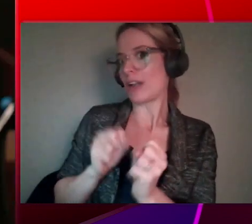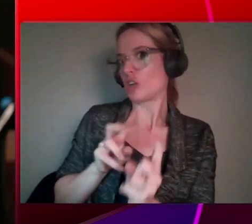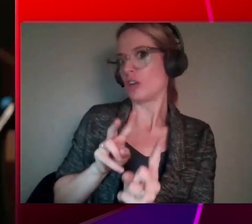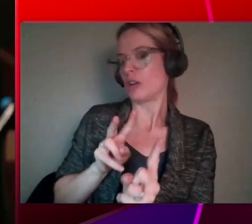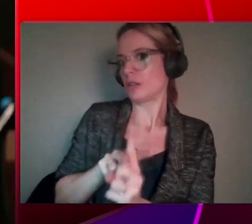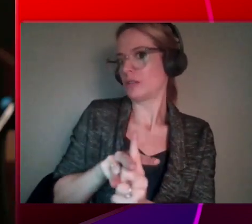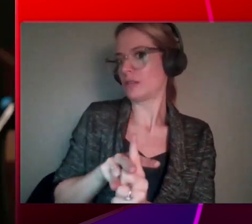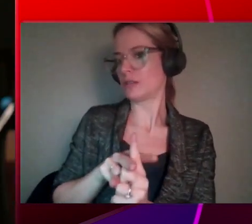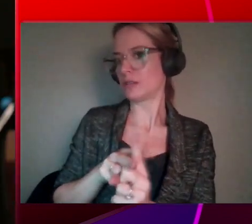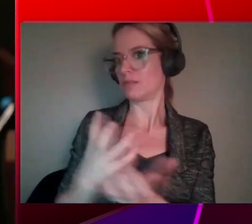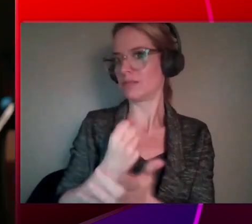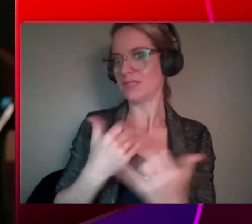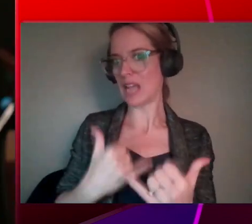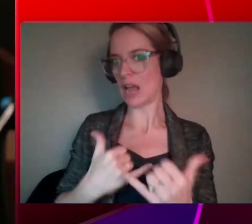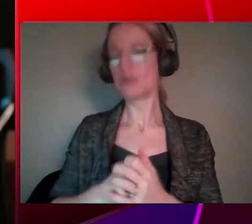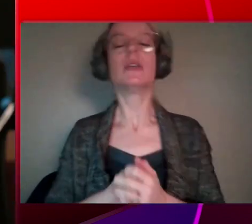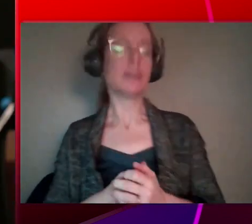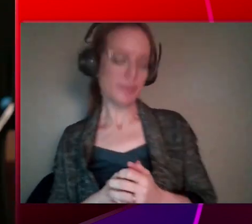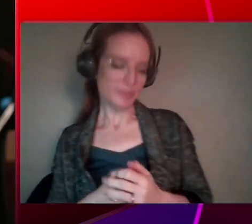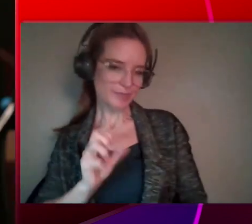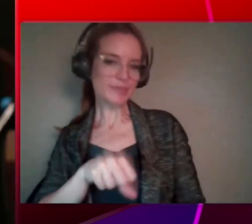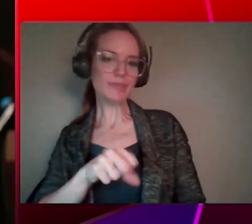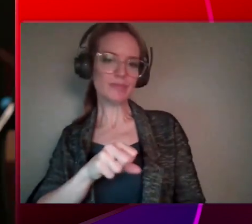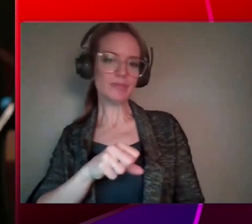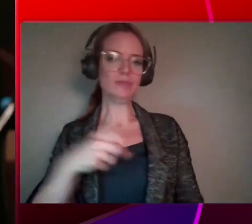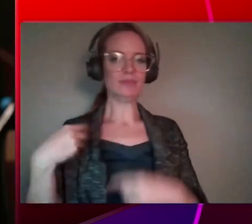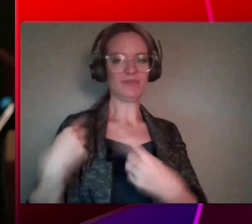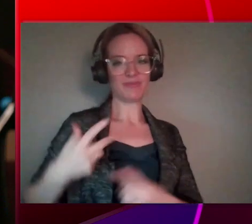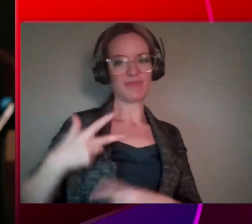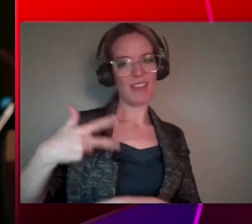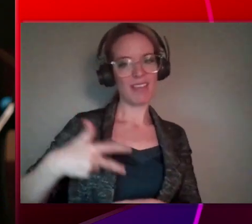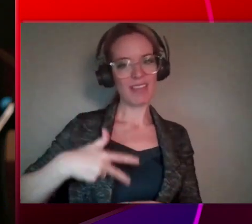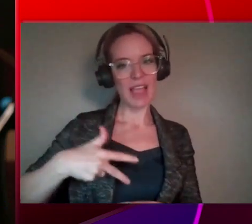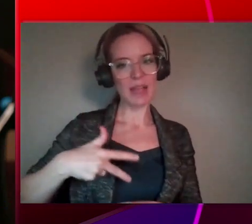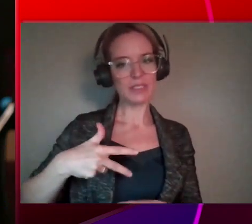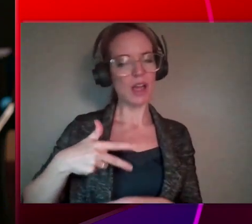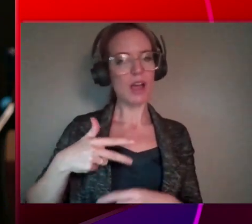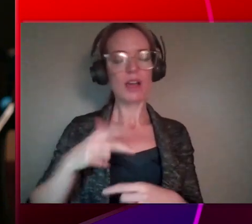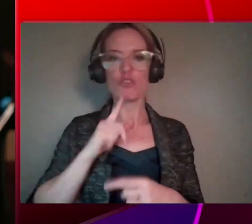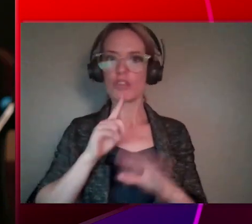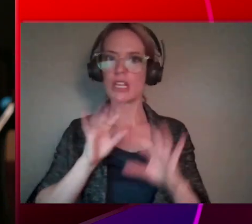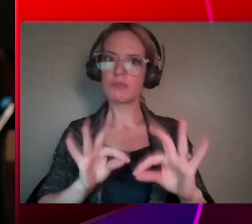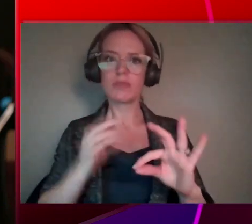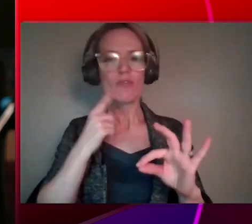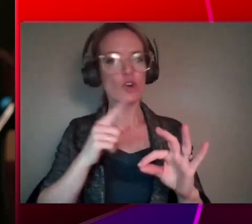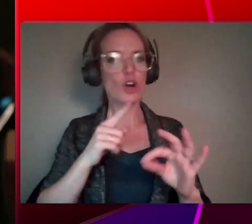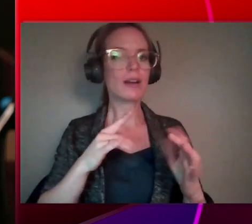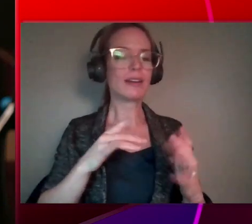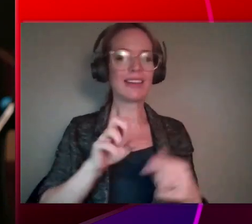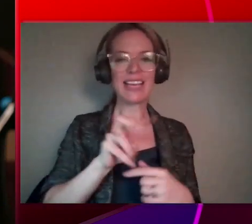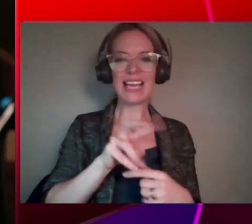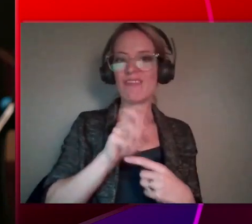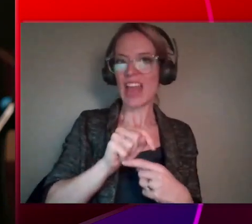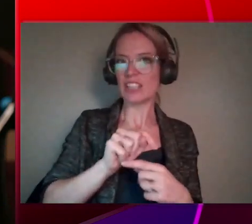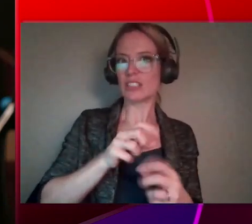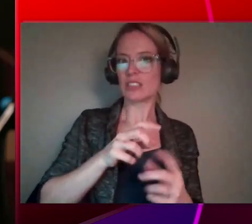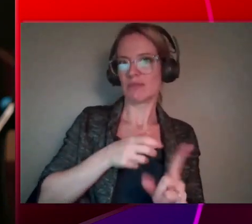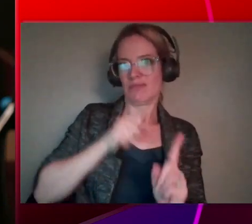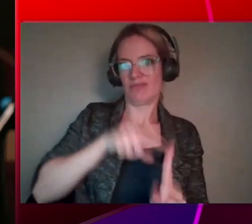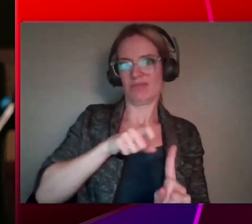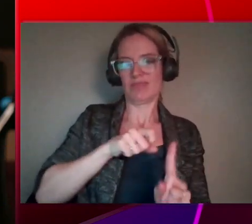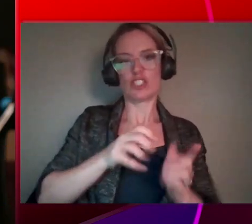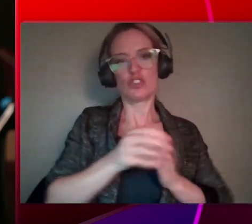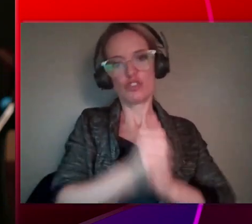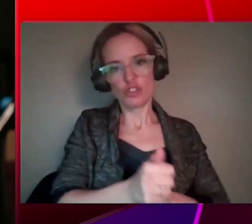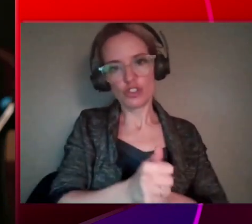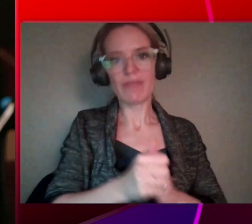Lambda historically has been really good for things like event-driven architectures, things like streaming workloads, things like data